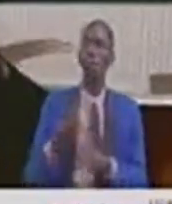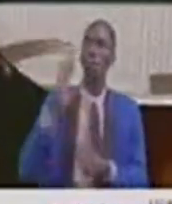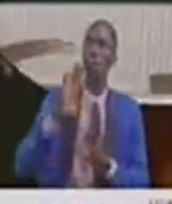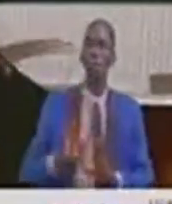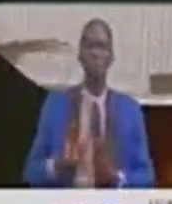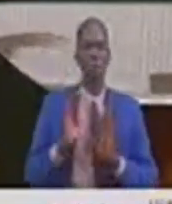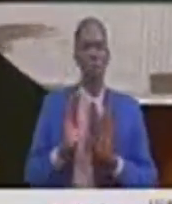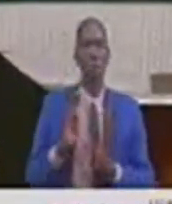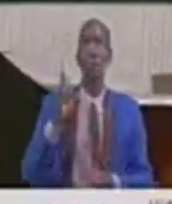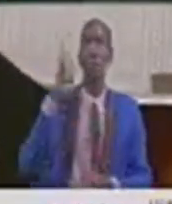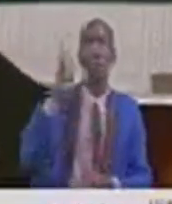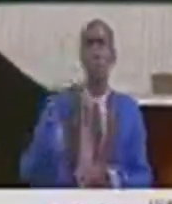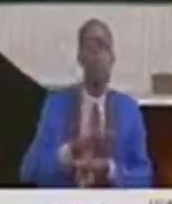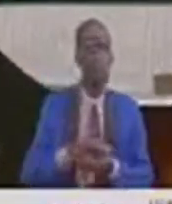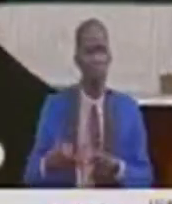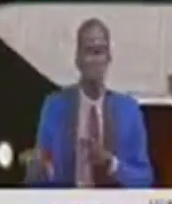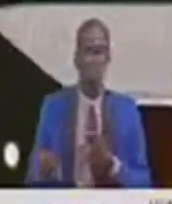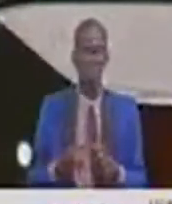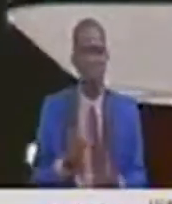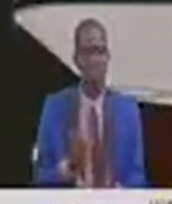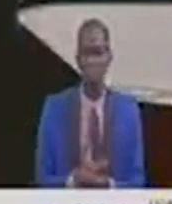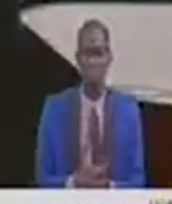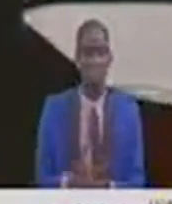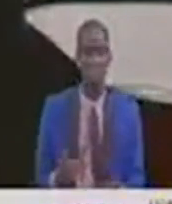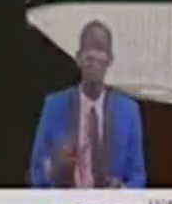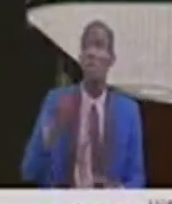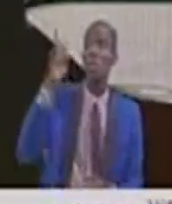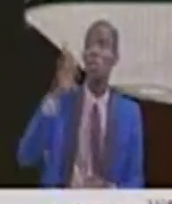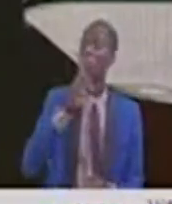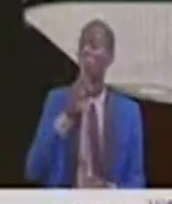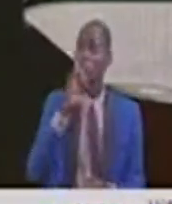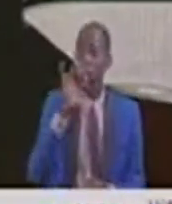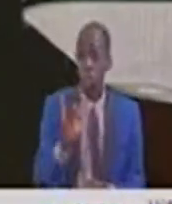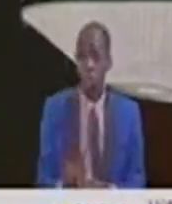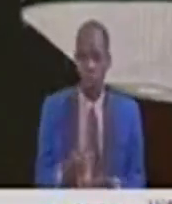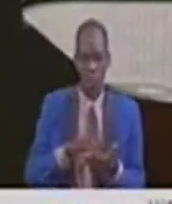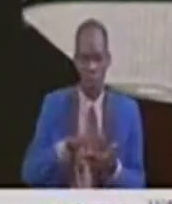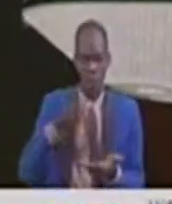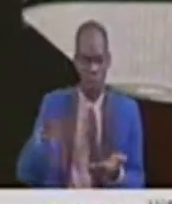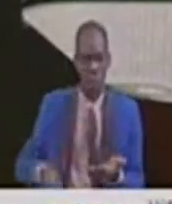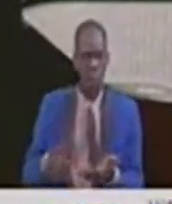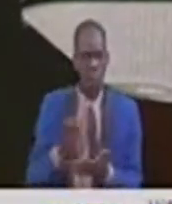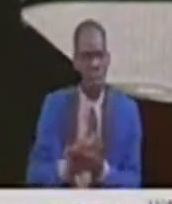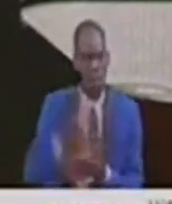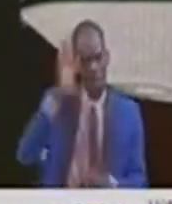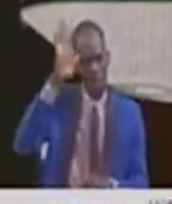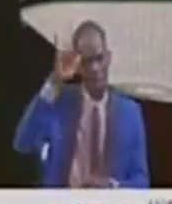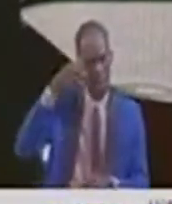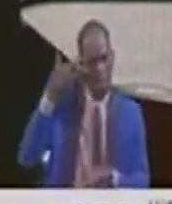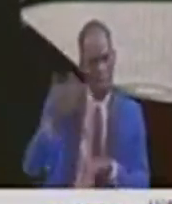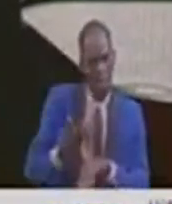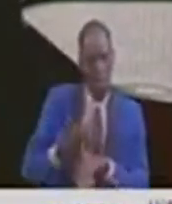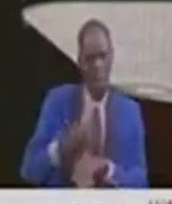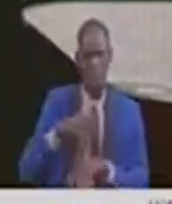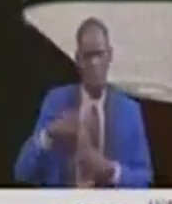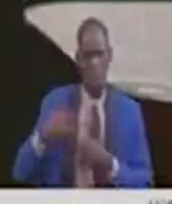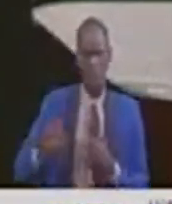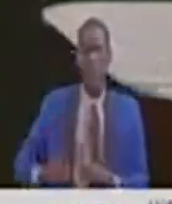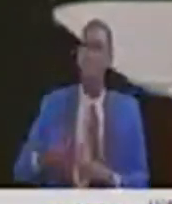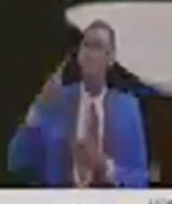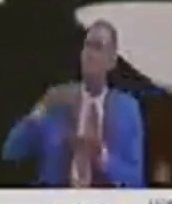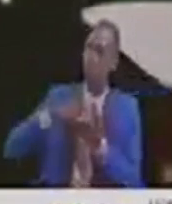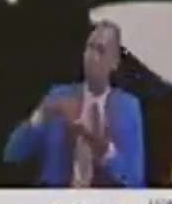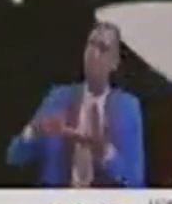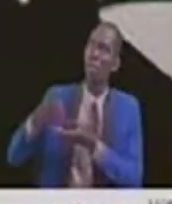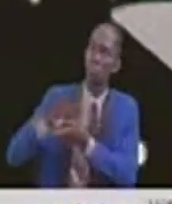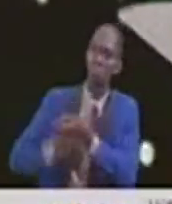harden anybody's heart. He is the one that actually takes away the stony heart, and he gives us the heart of flesh. And the same